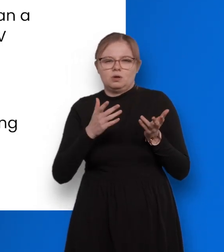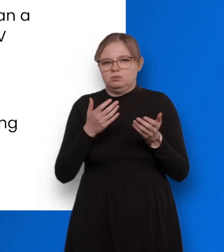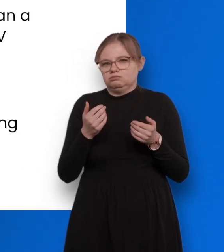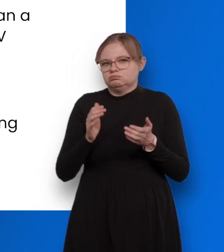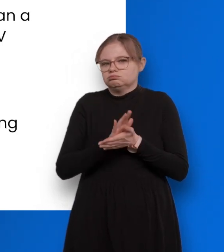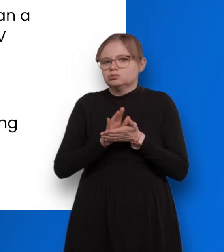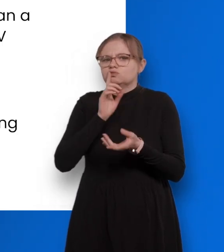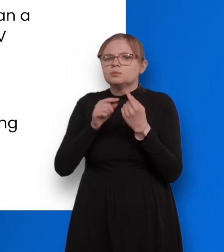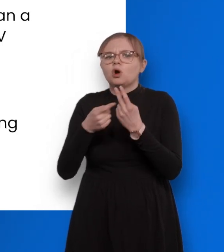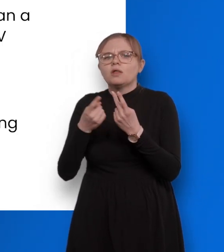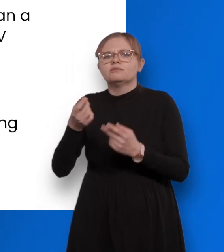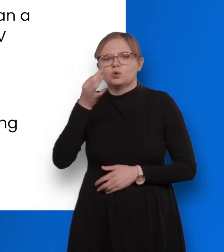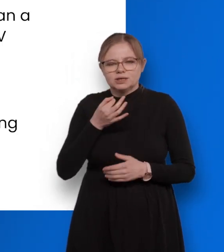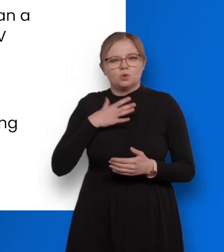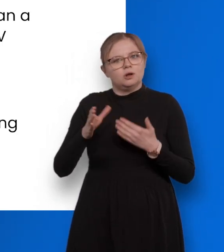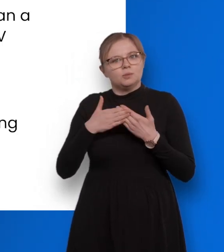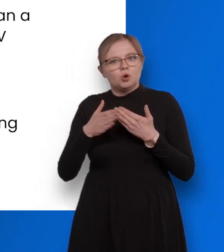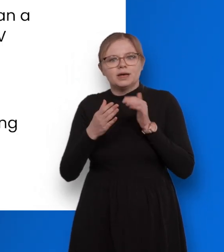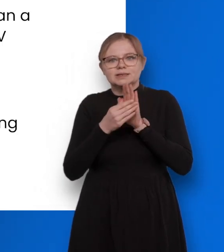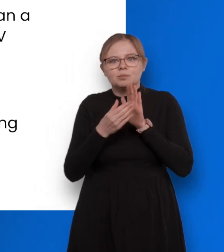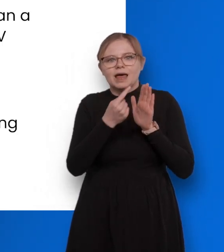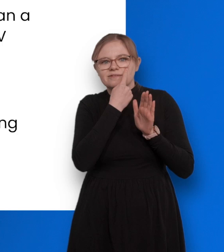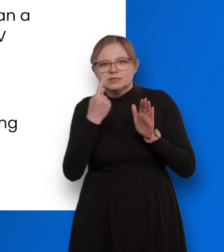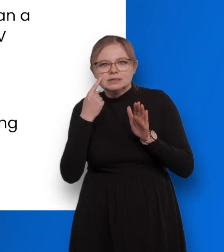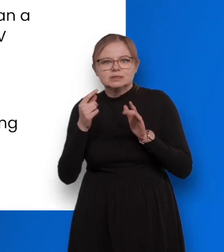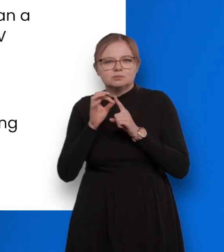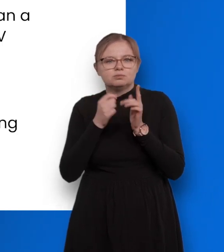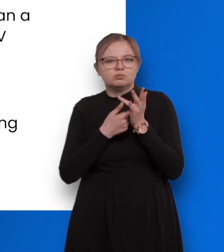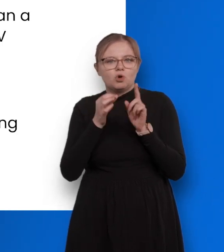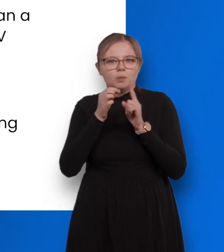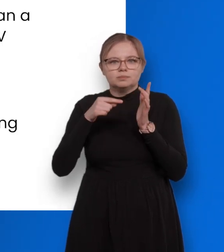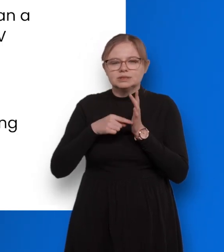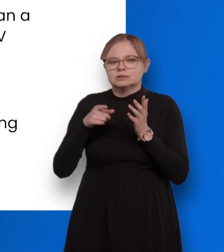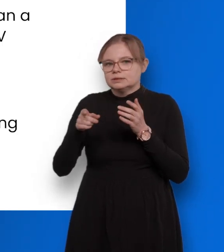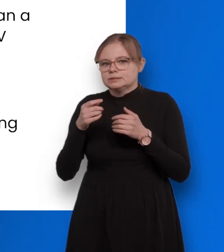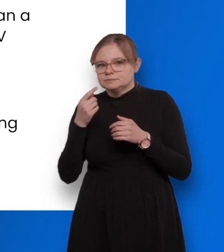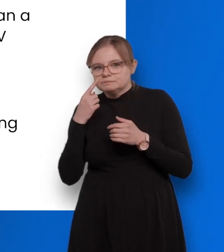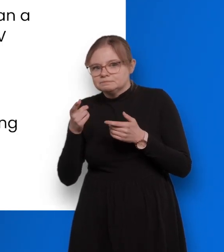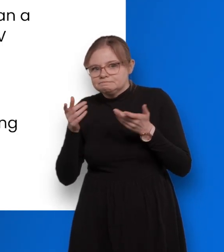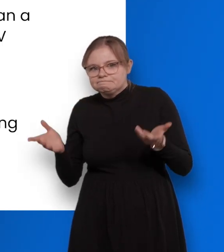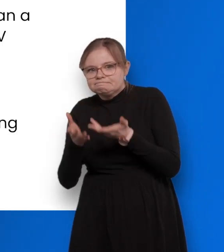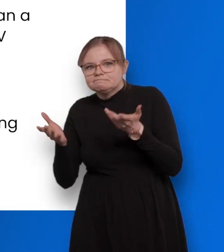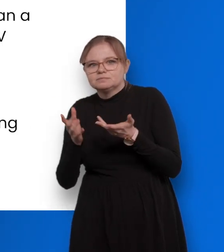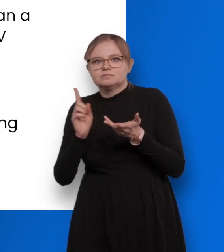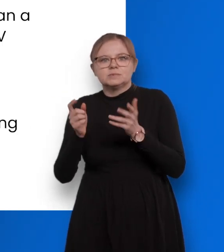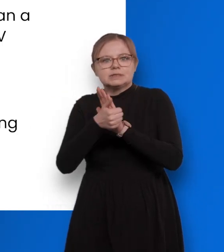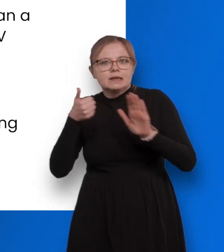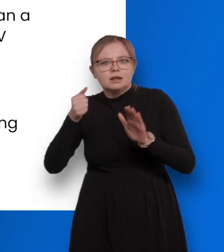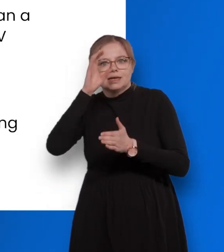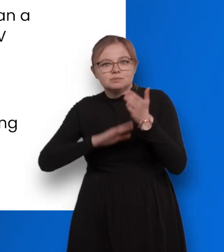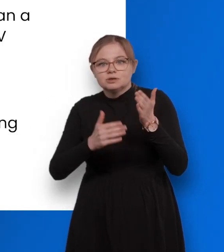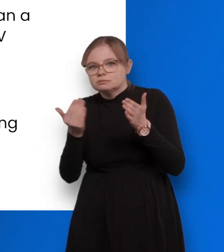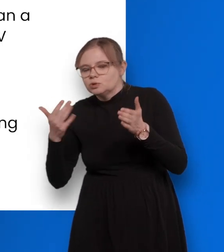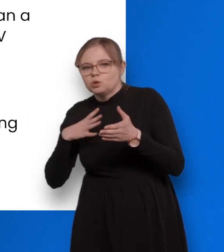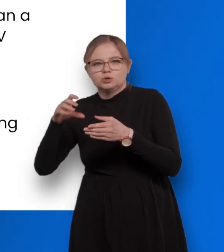request, which was for more example evidence and prompts about what kind of skills and experience applicants may wish to include in their